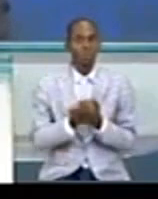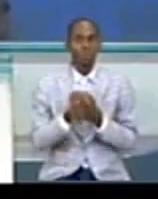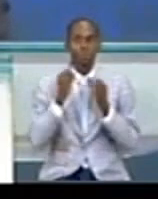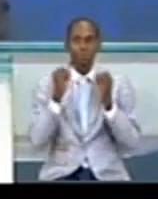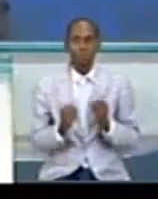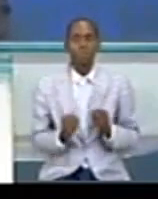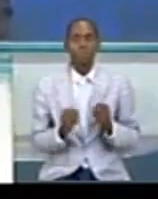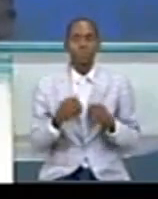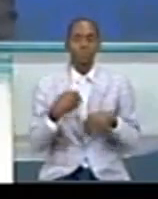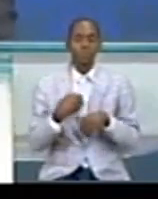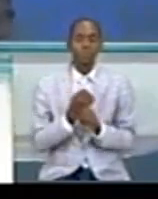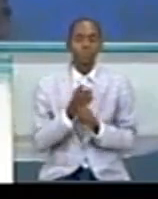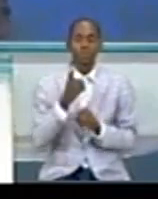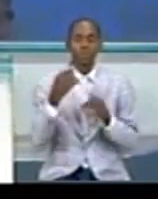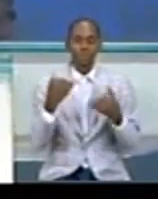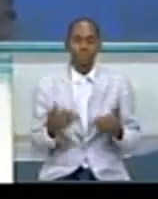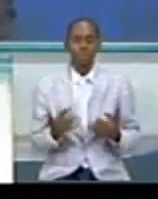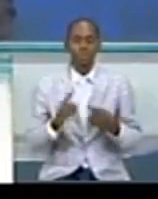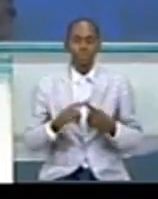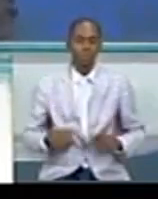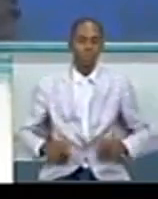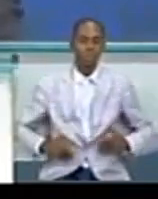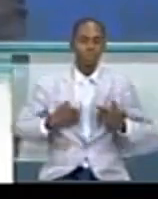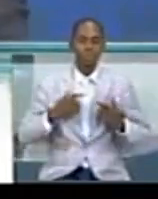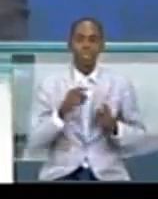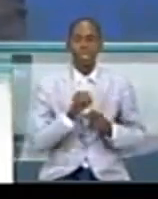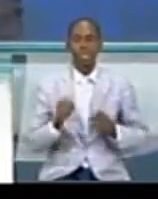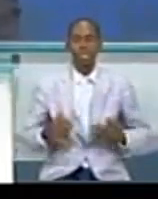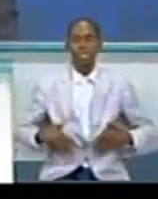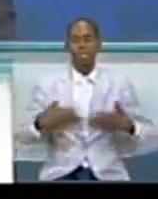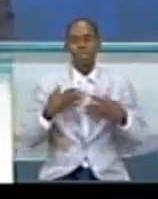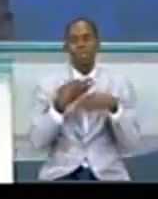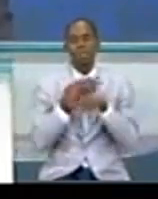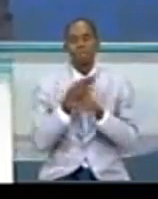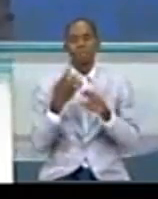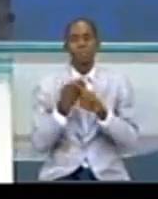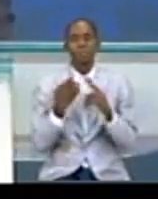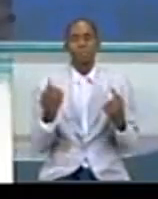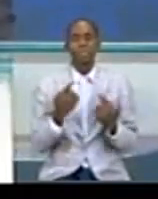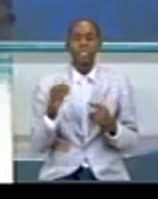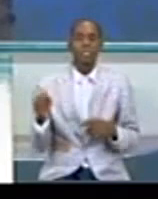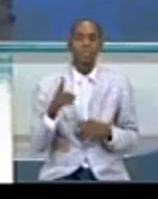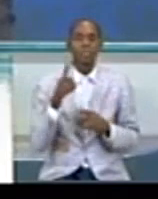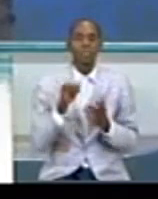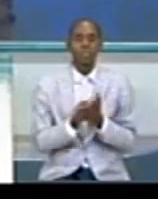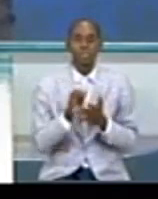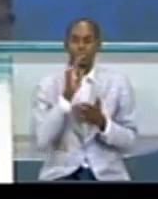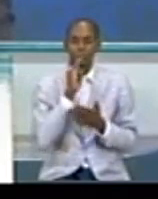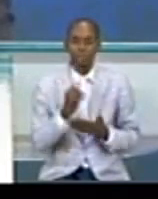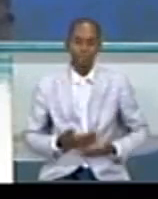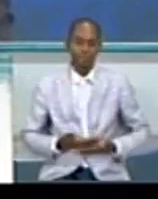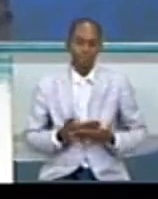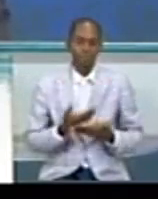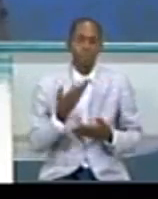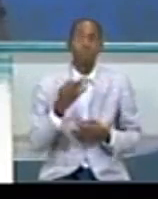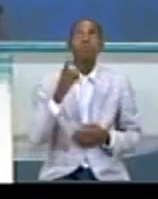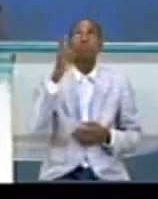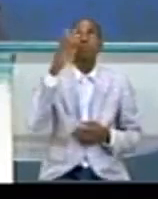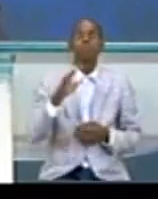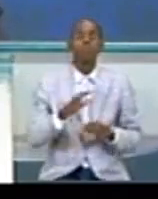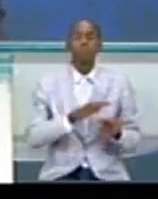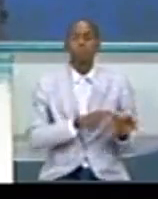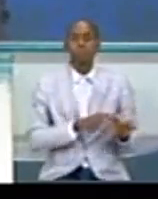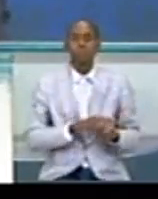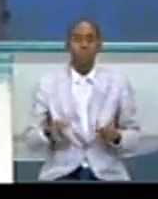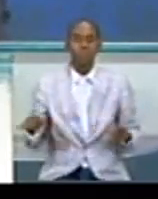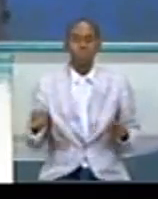you not to live a life free from sinning. Whosoever is born of God does not commit sin, for his